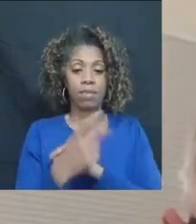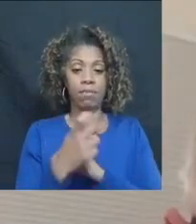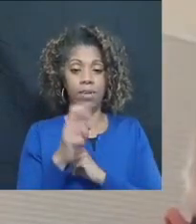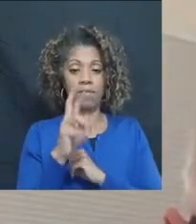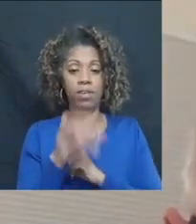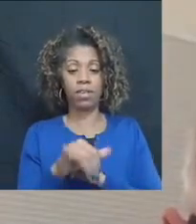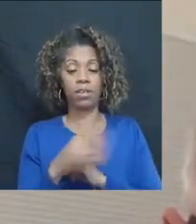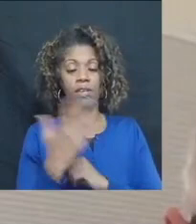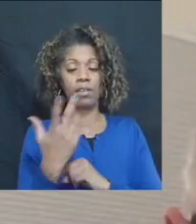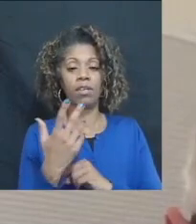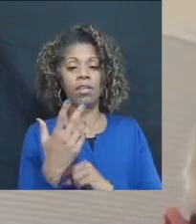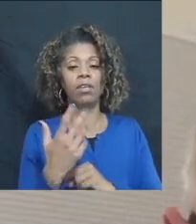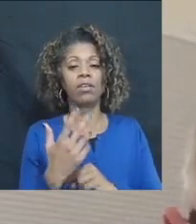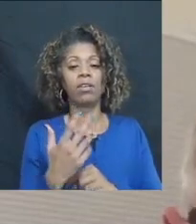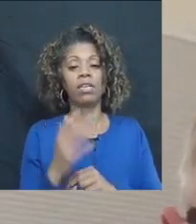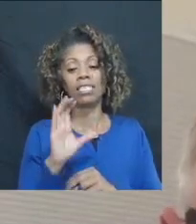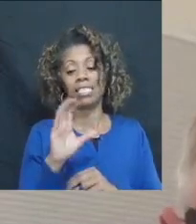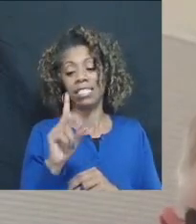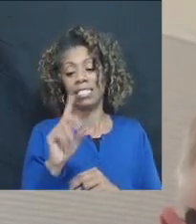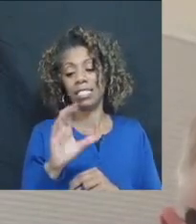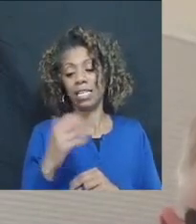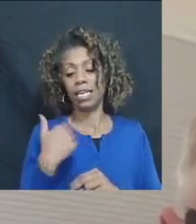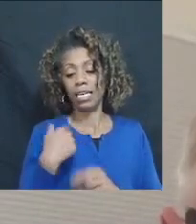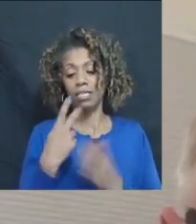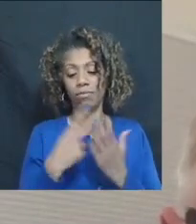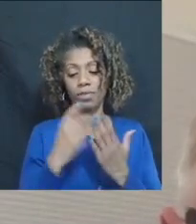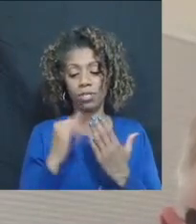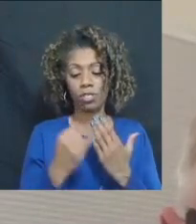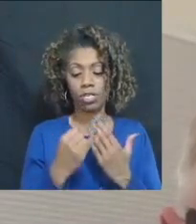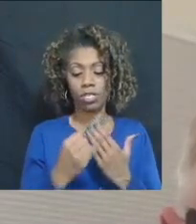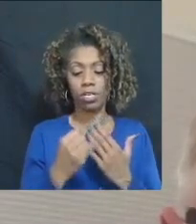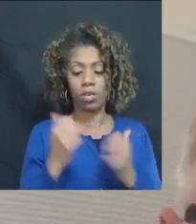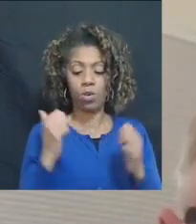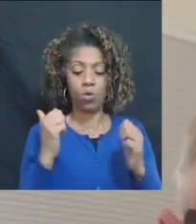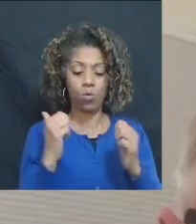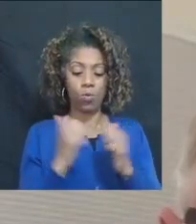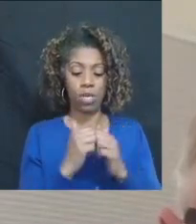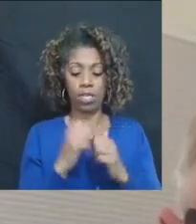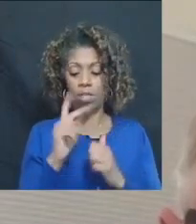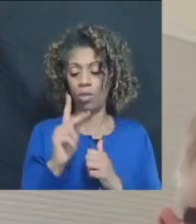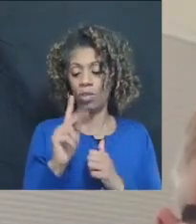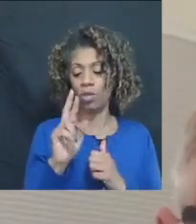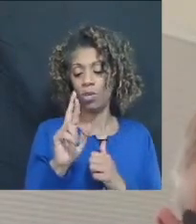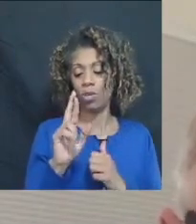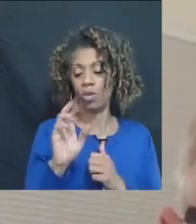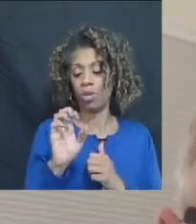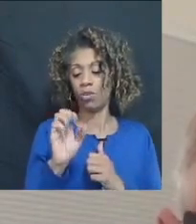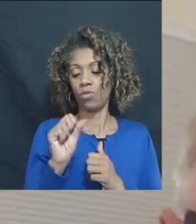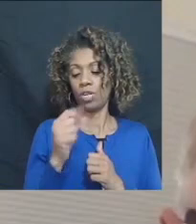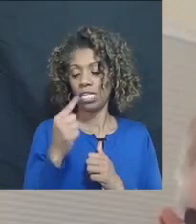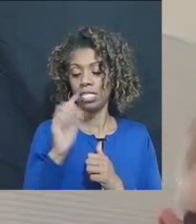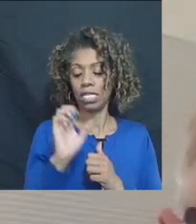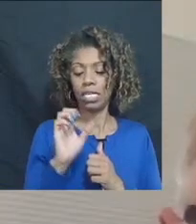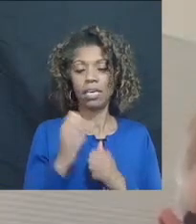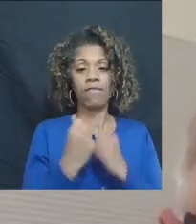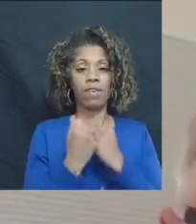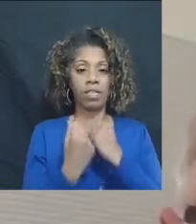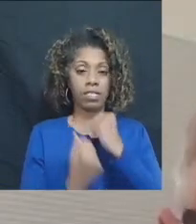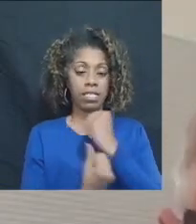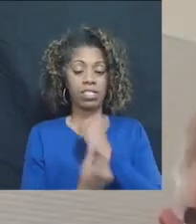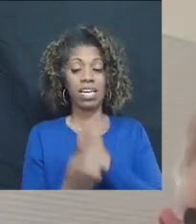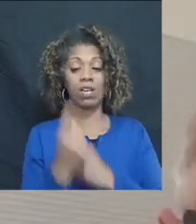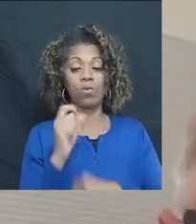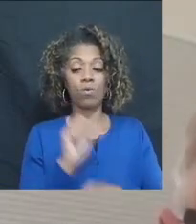a project at the CDC Foundation right now, partnering with Kresge Foundation, and it's working with local health